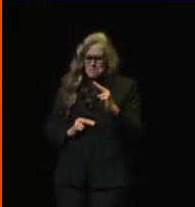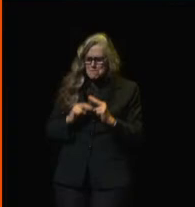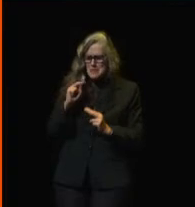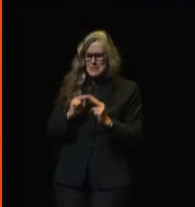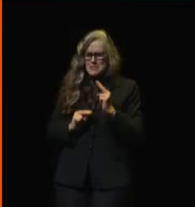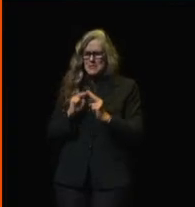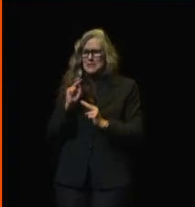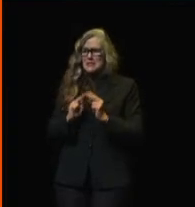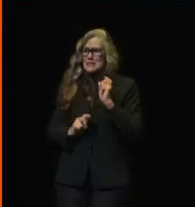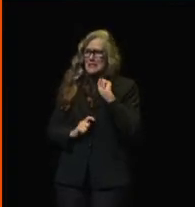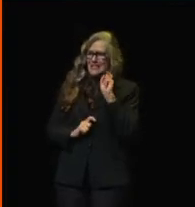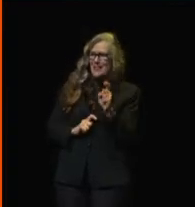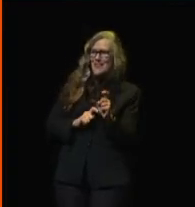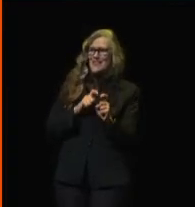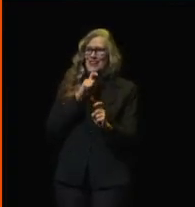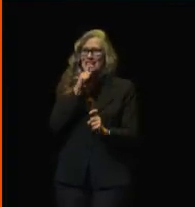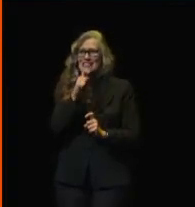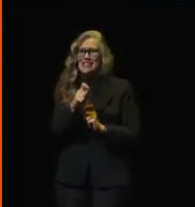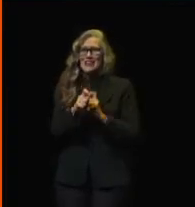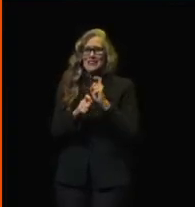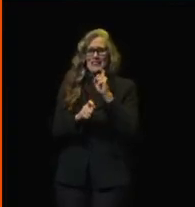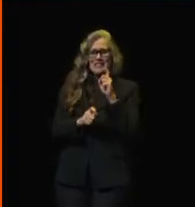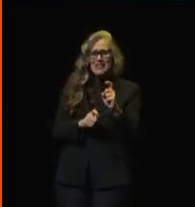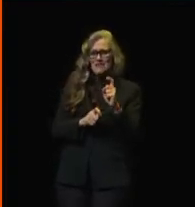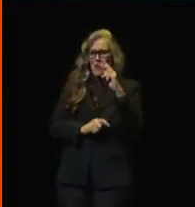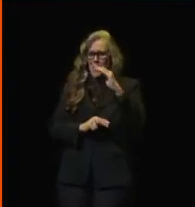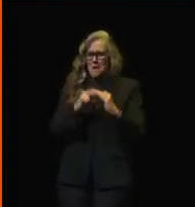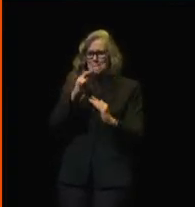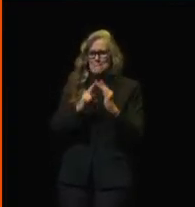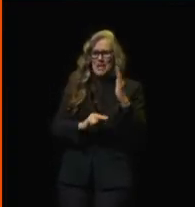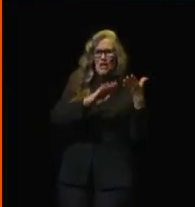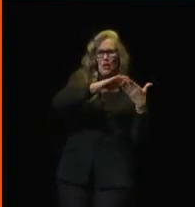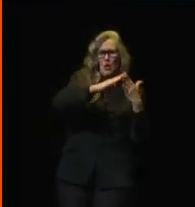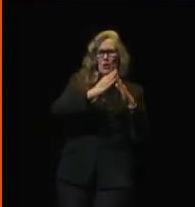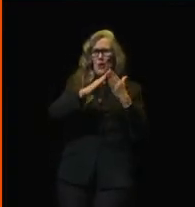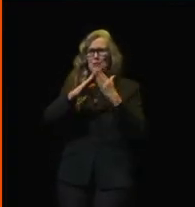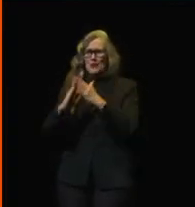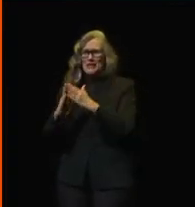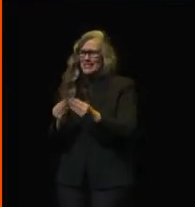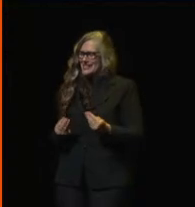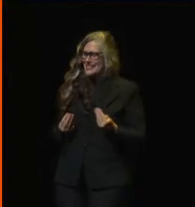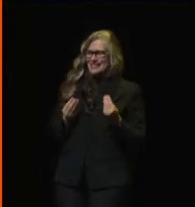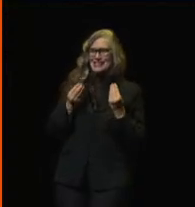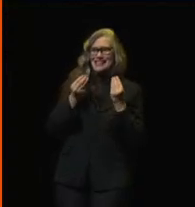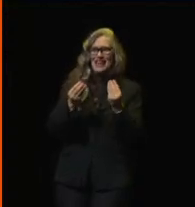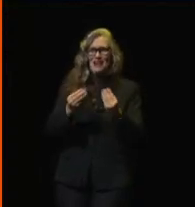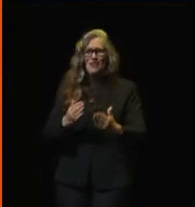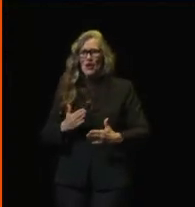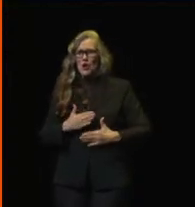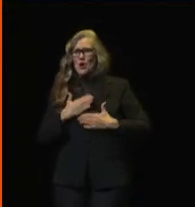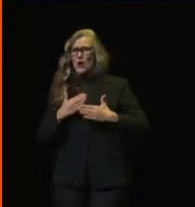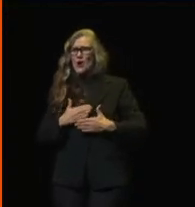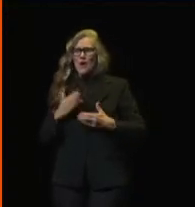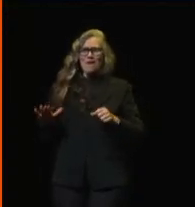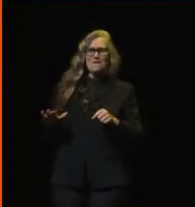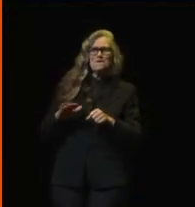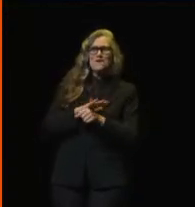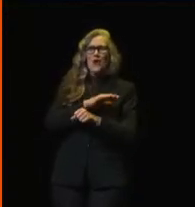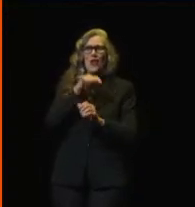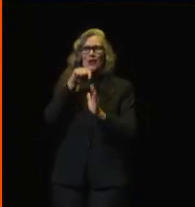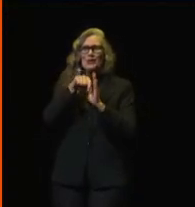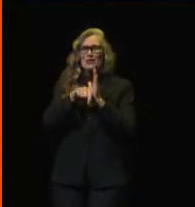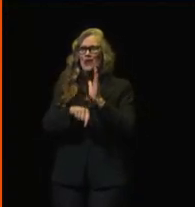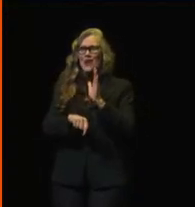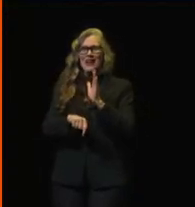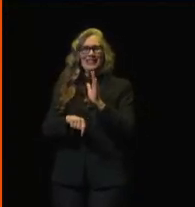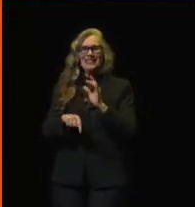of intense joy for a man who was incapable of taking the unexpected opportunity to see his